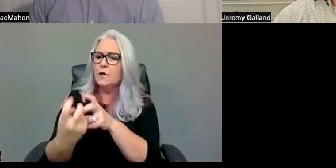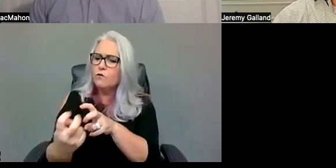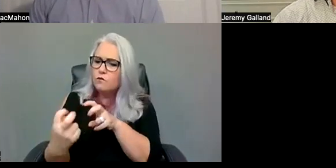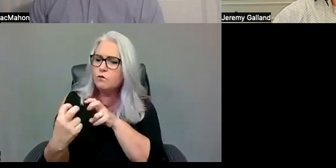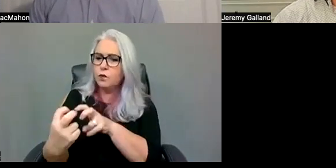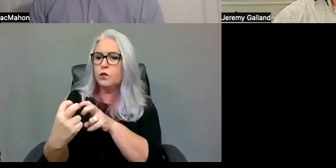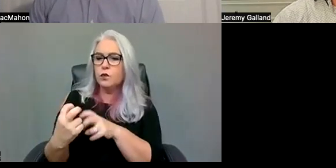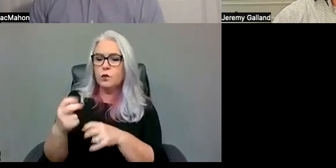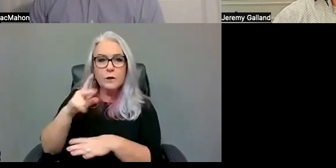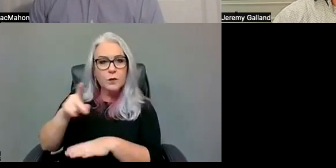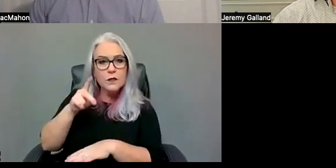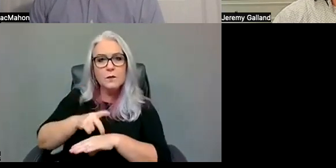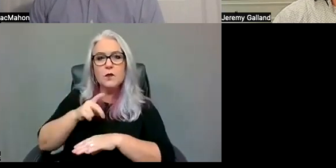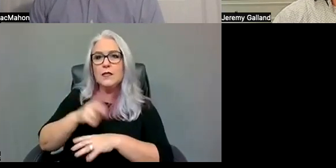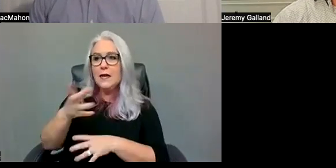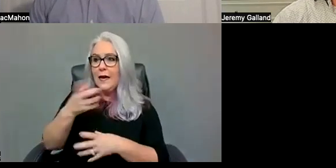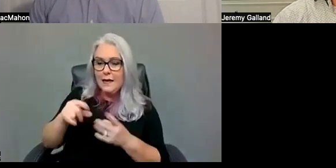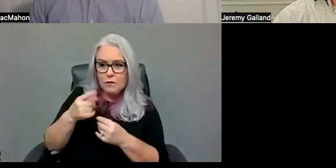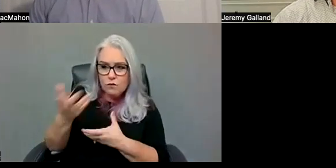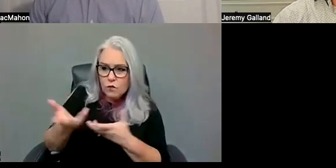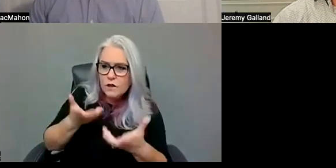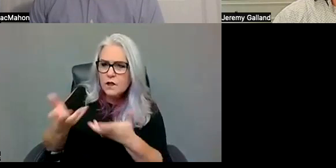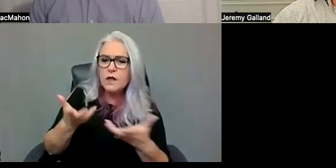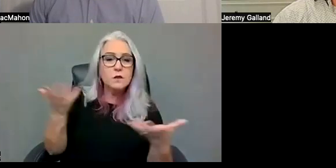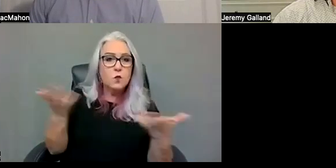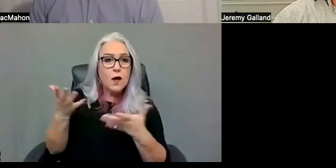of action and be a part of it?